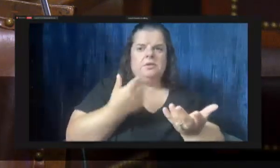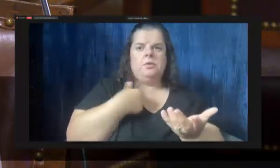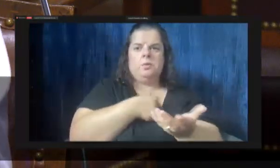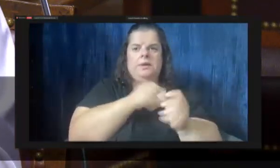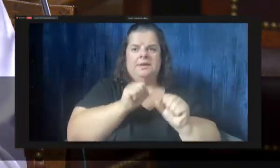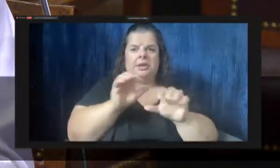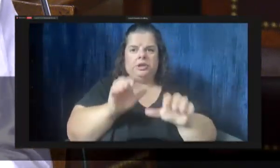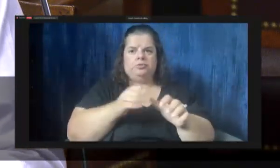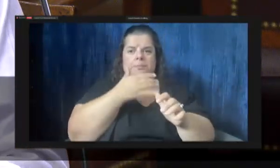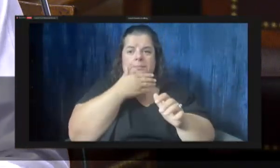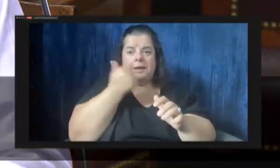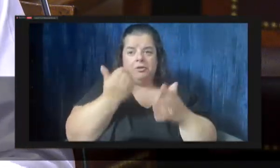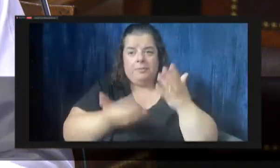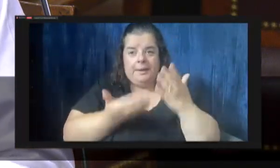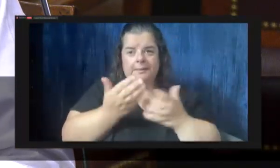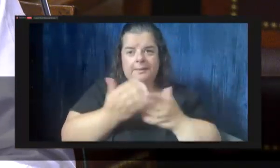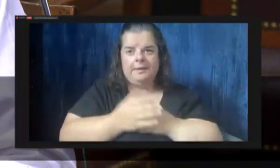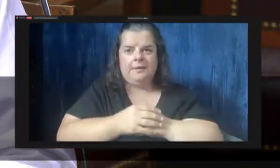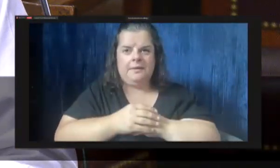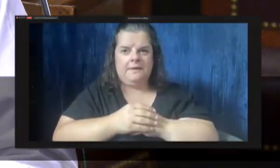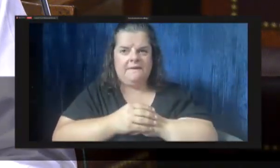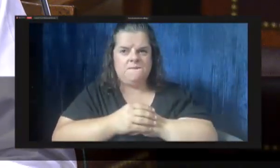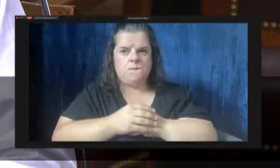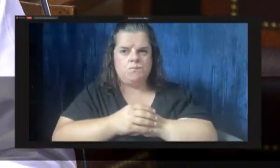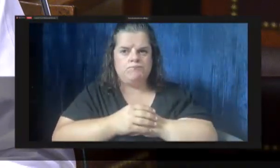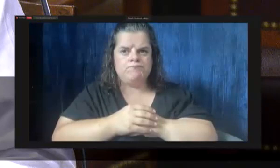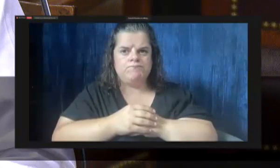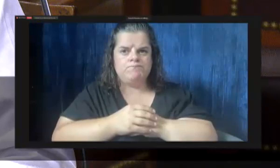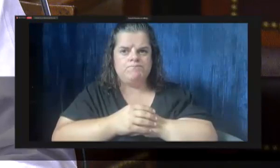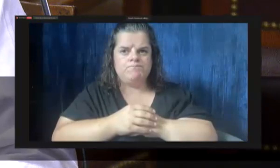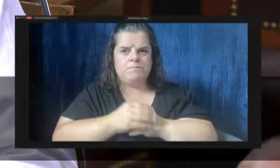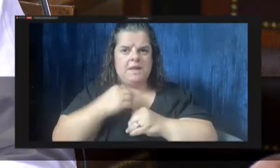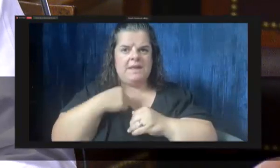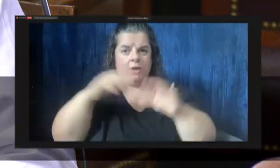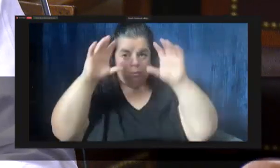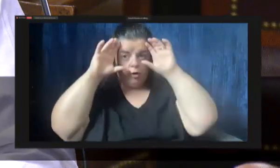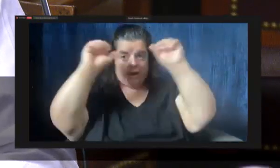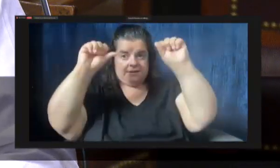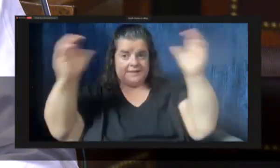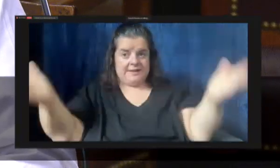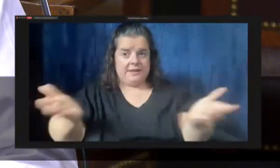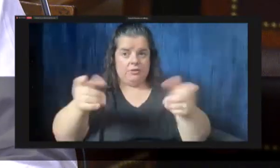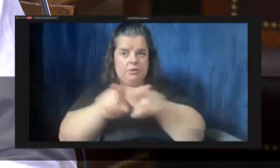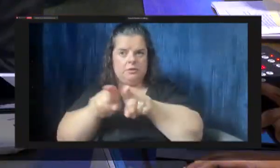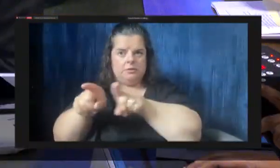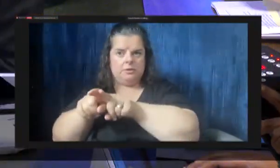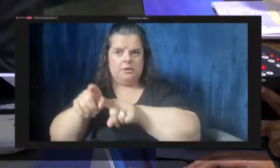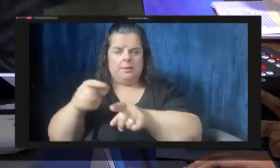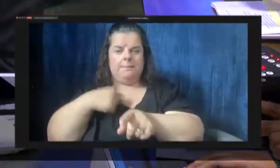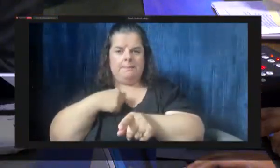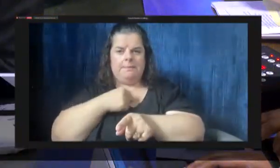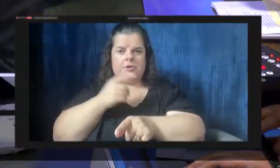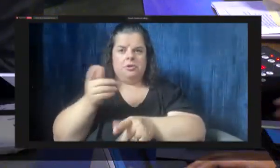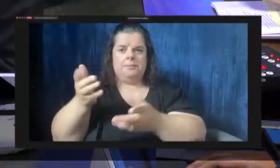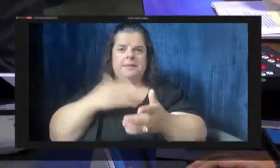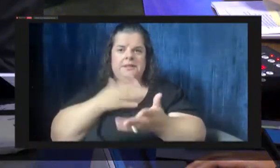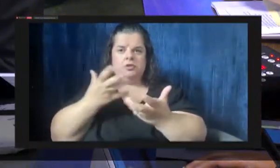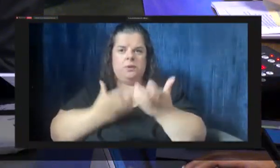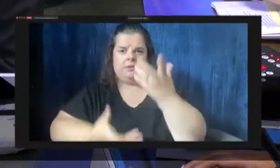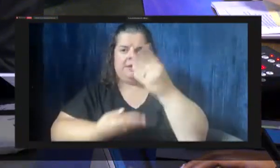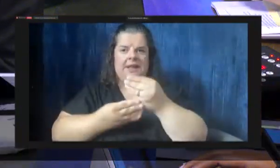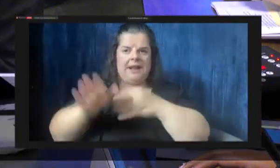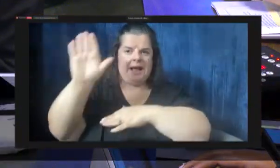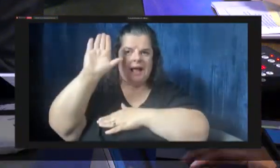better. Krause. I'm sorry. What am I? We have Madam President on the line. Sure. I'm just ask her to register her I vote because she needs to.